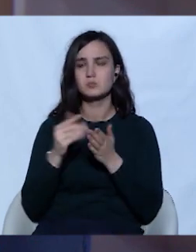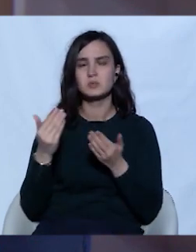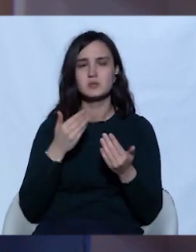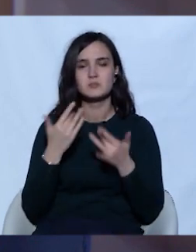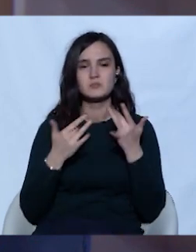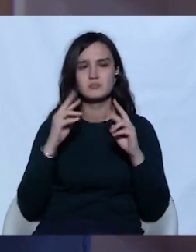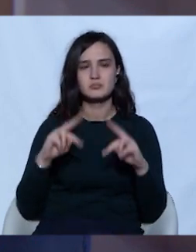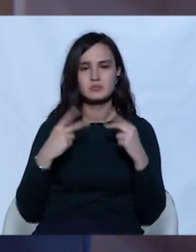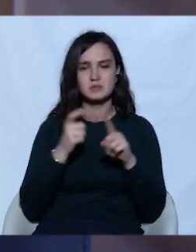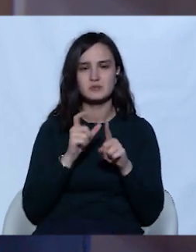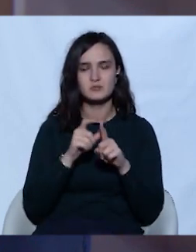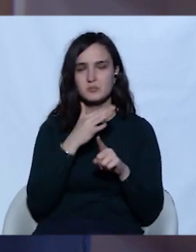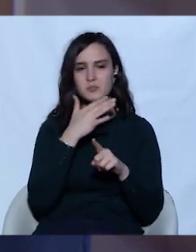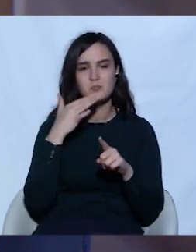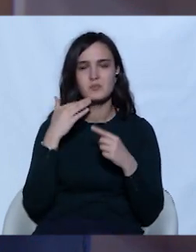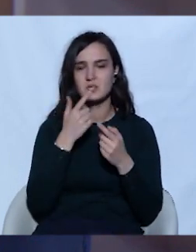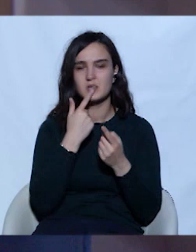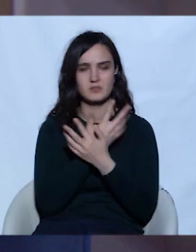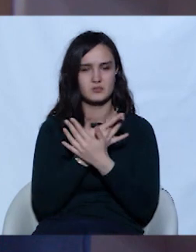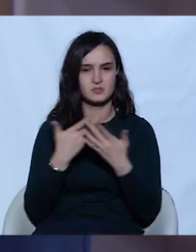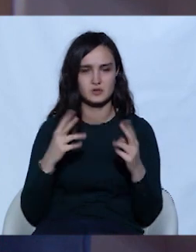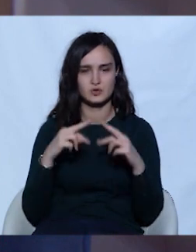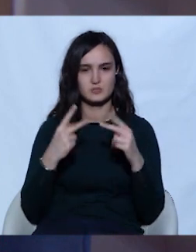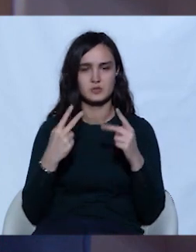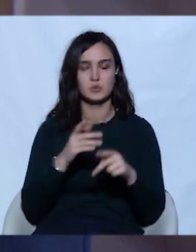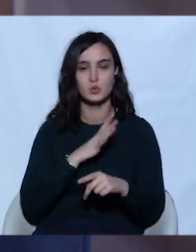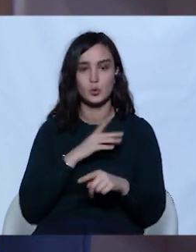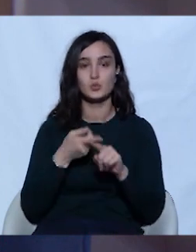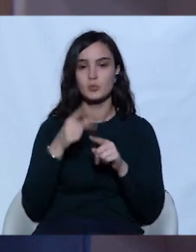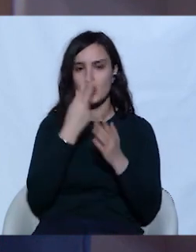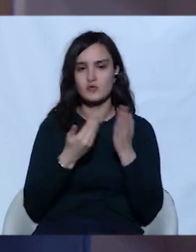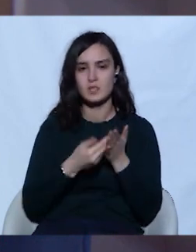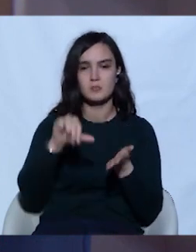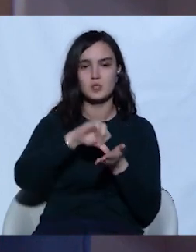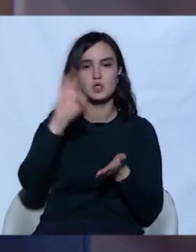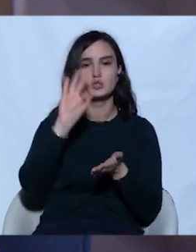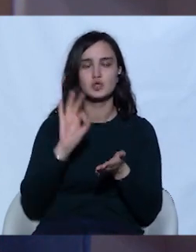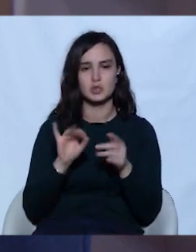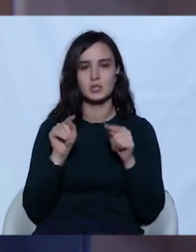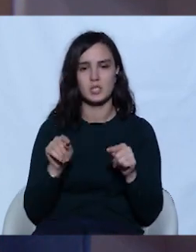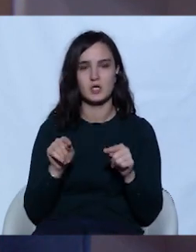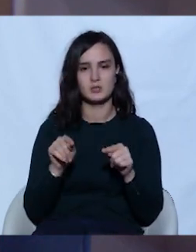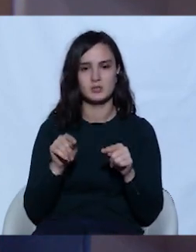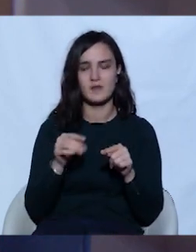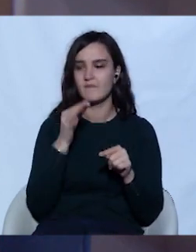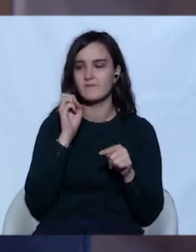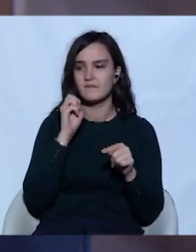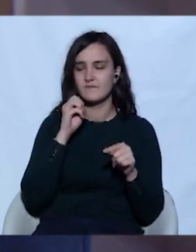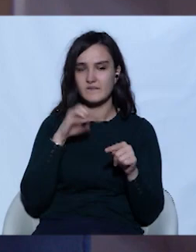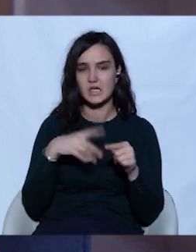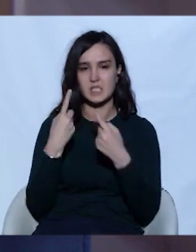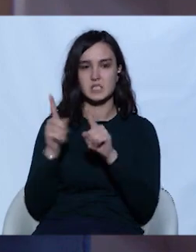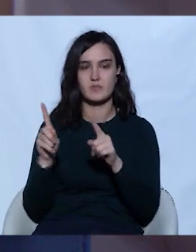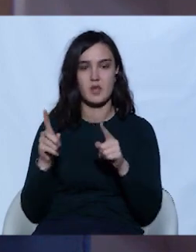humor in her social commentaries, which is part of what has made her novels so popular over time.